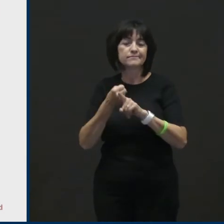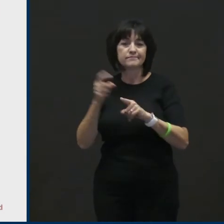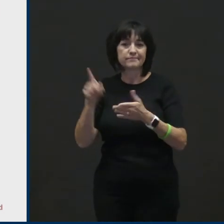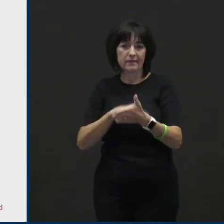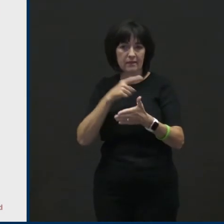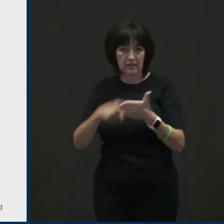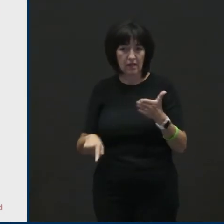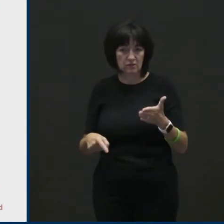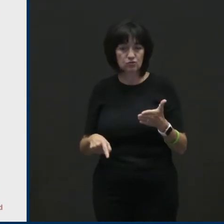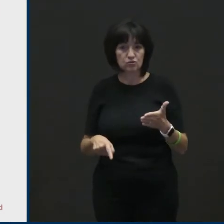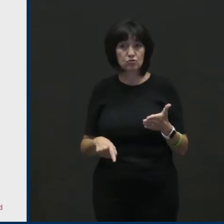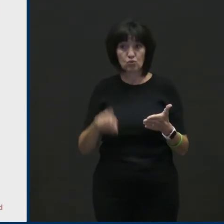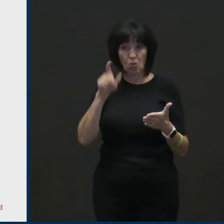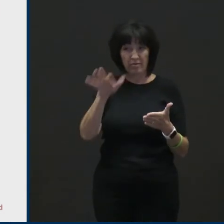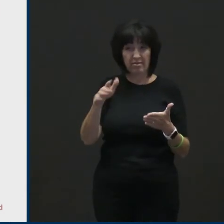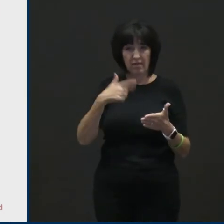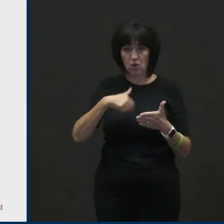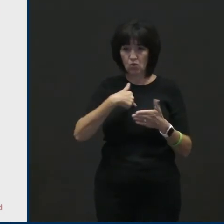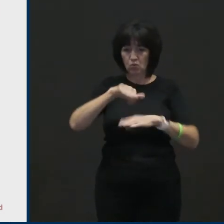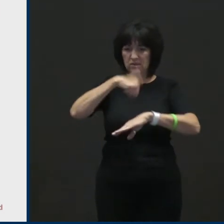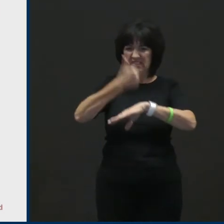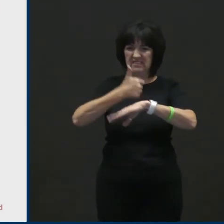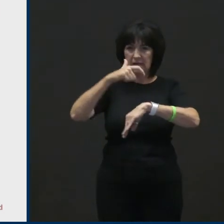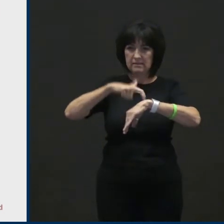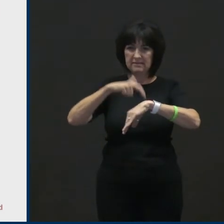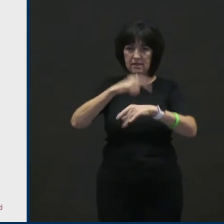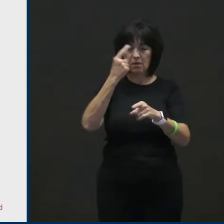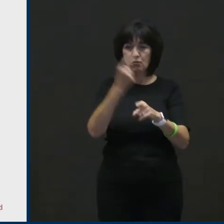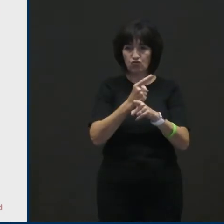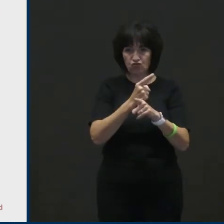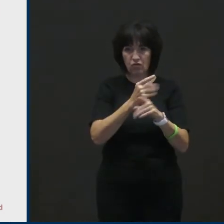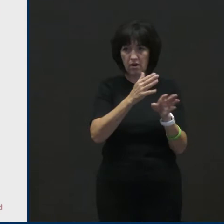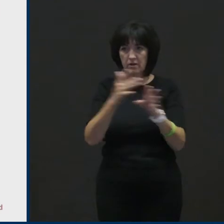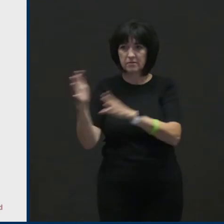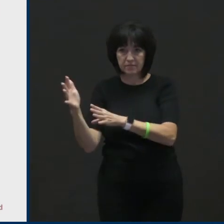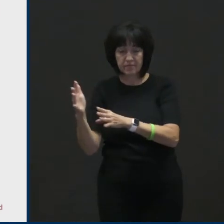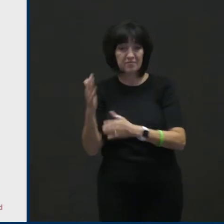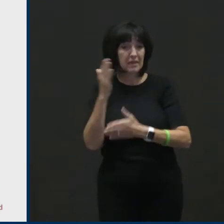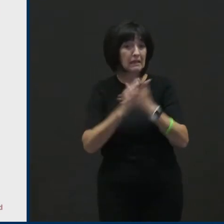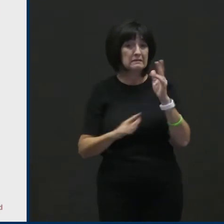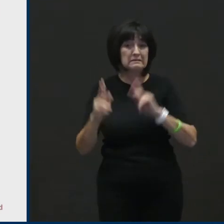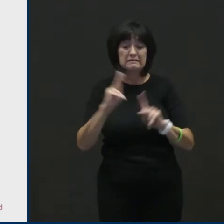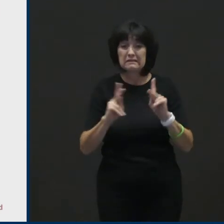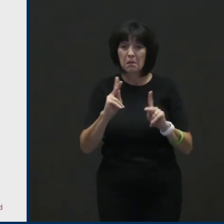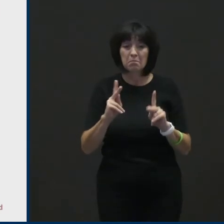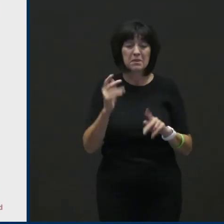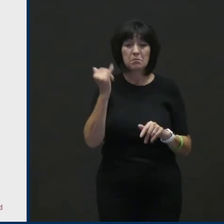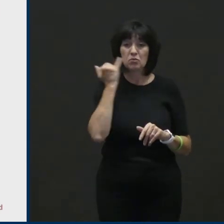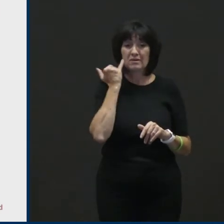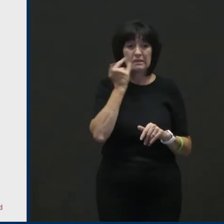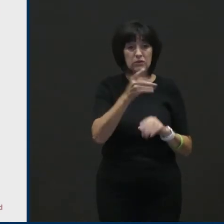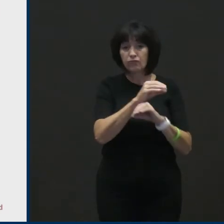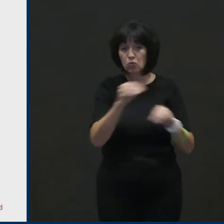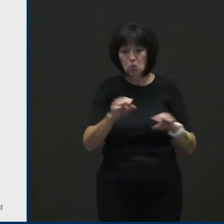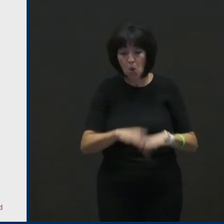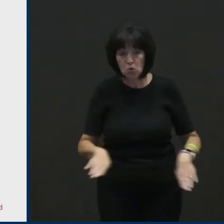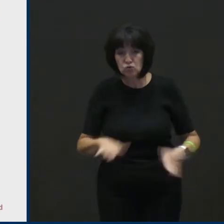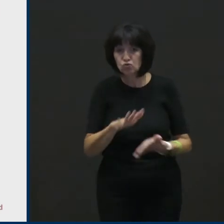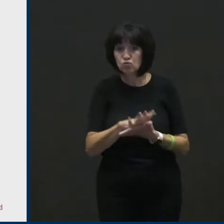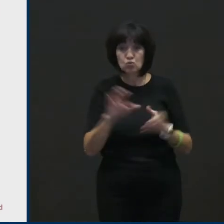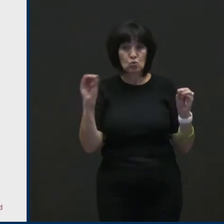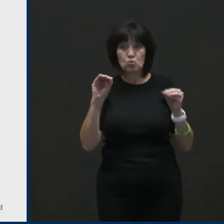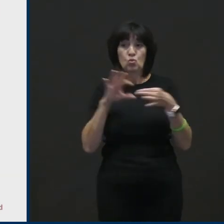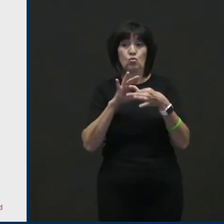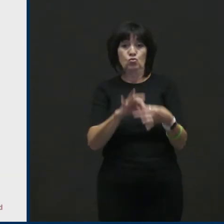they could feel free to get tested. If somebody lives around the corner and they don't have school children, they're open to get tested as well. So we are making